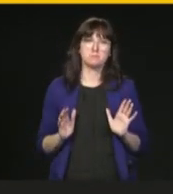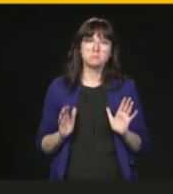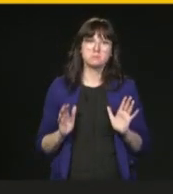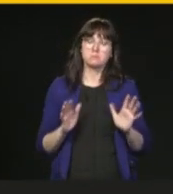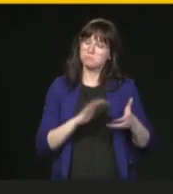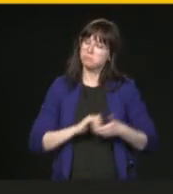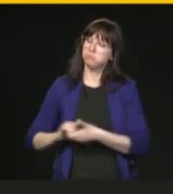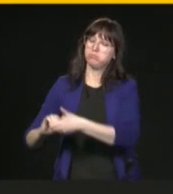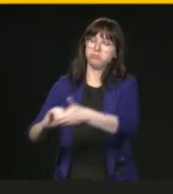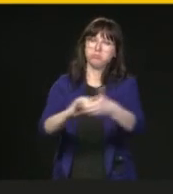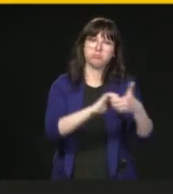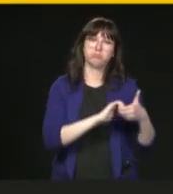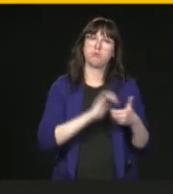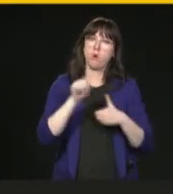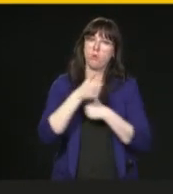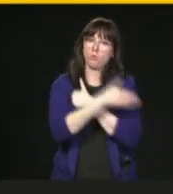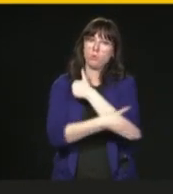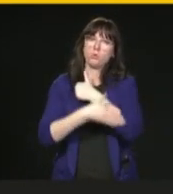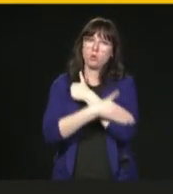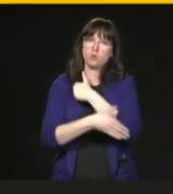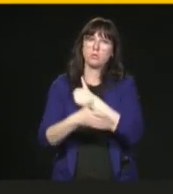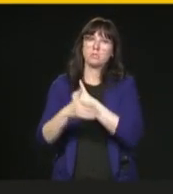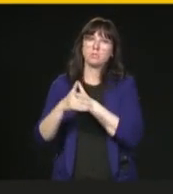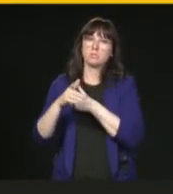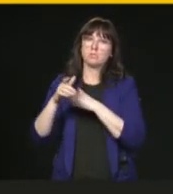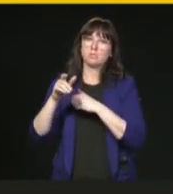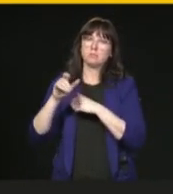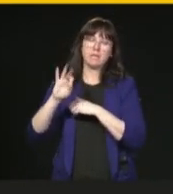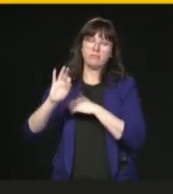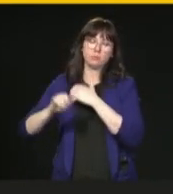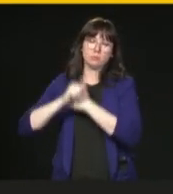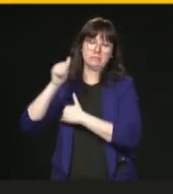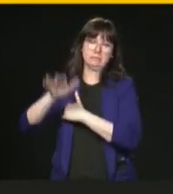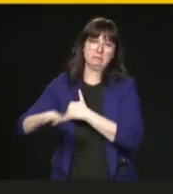work with countries in more dire situations.